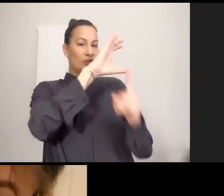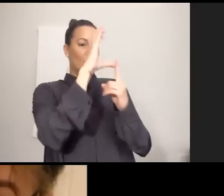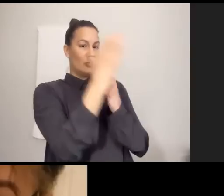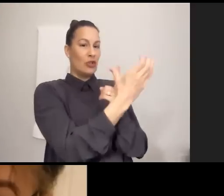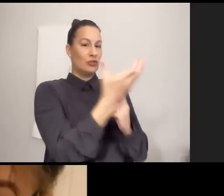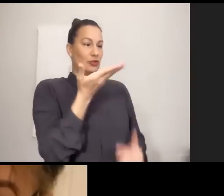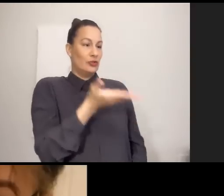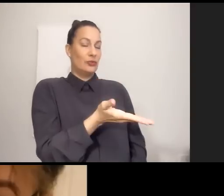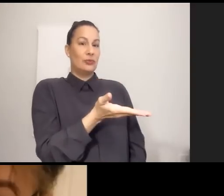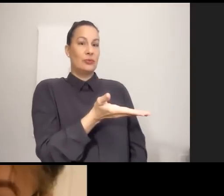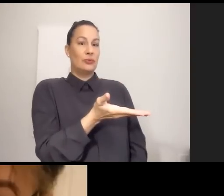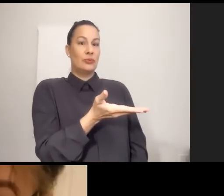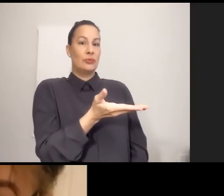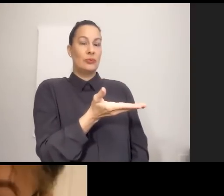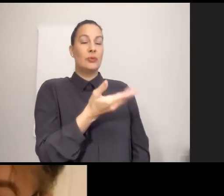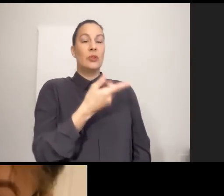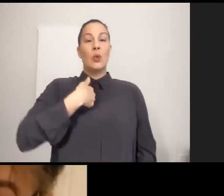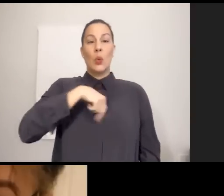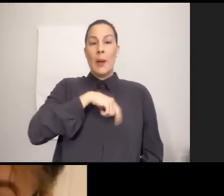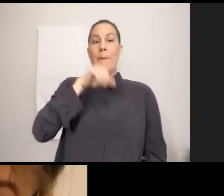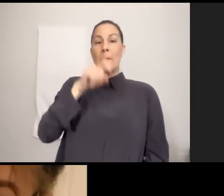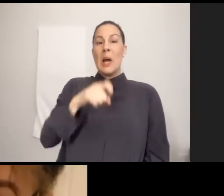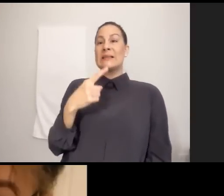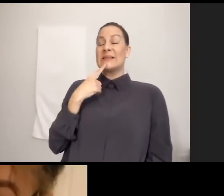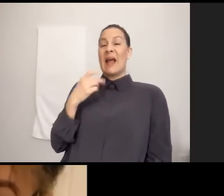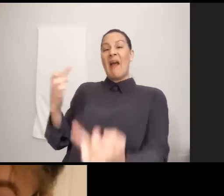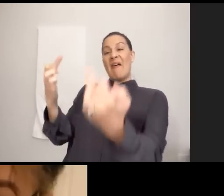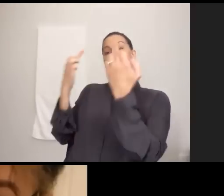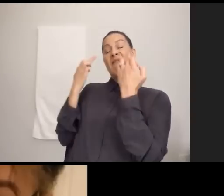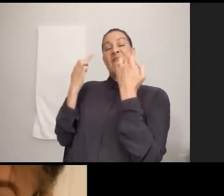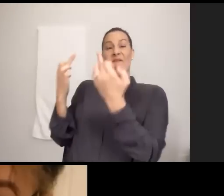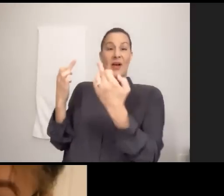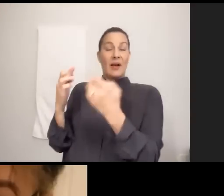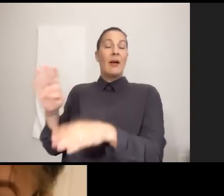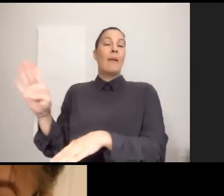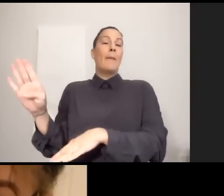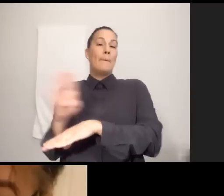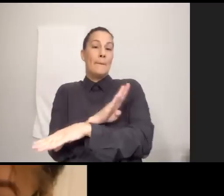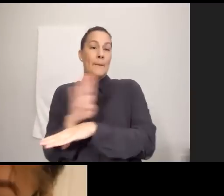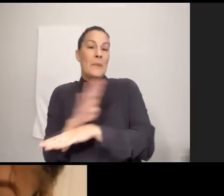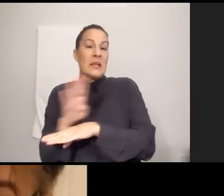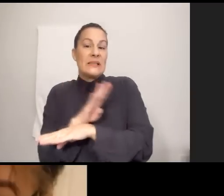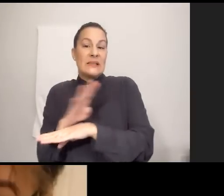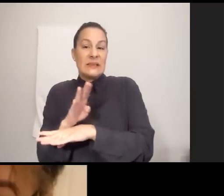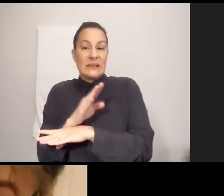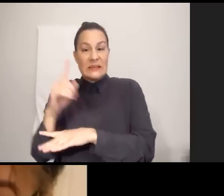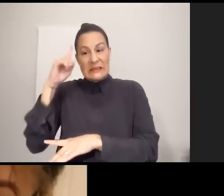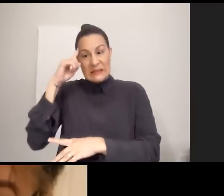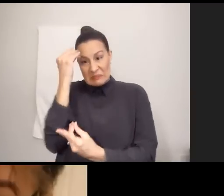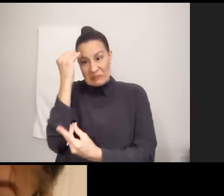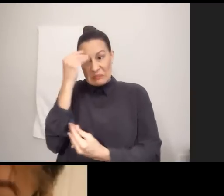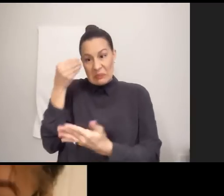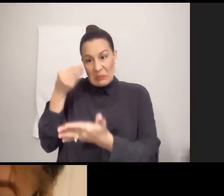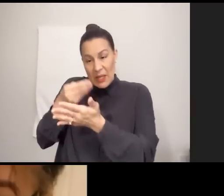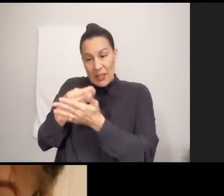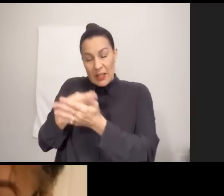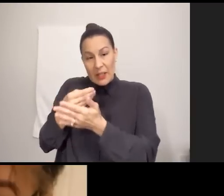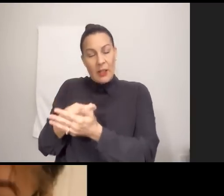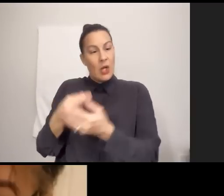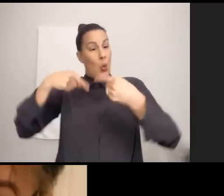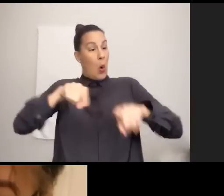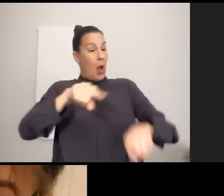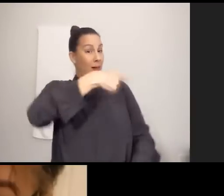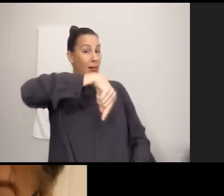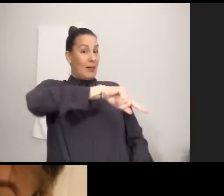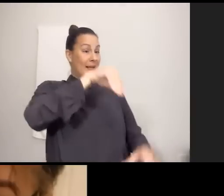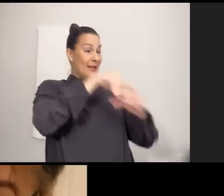And we believe we must say fuck capitalism because our comrades are criminalized workers, or while they've been incarcerated, have had their